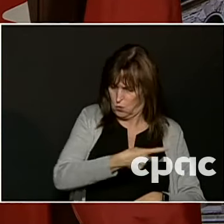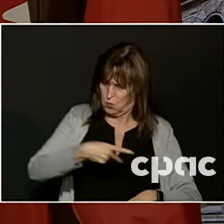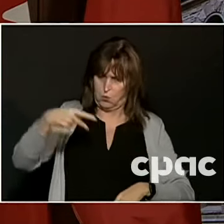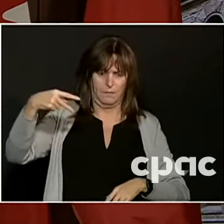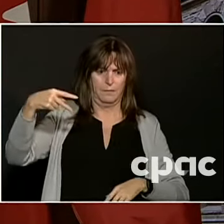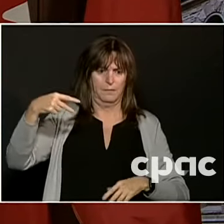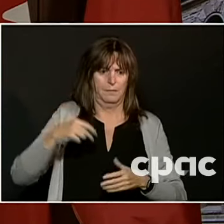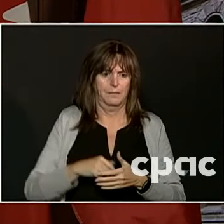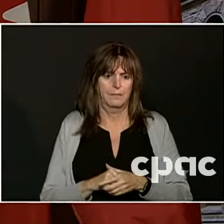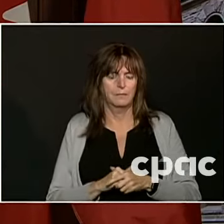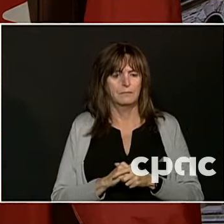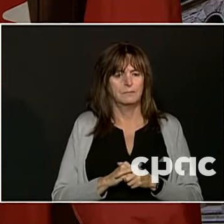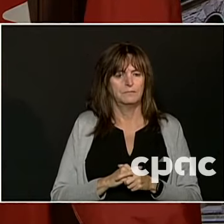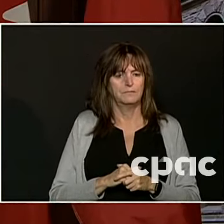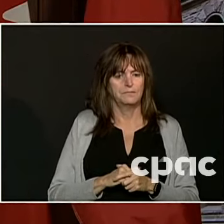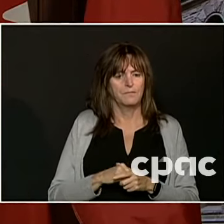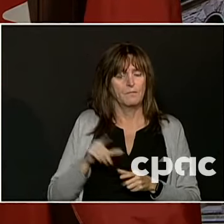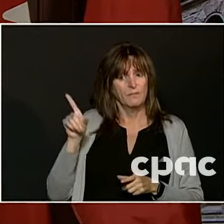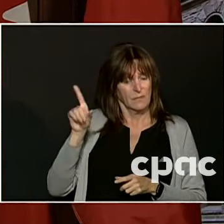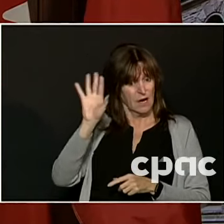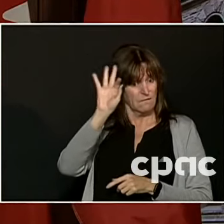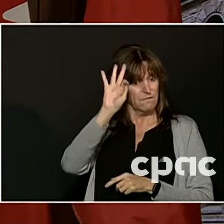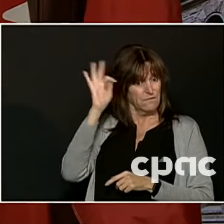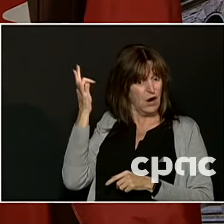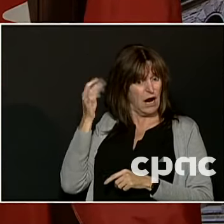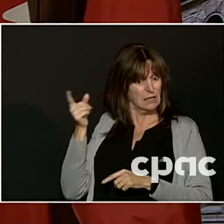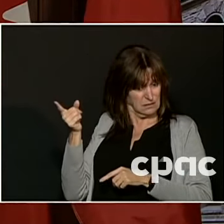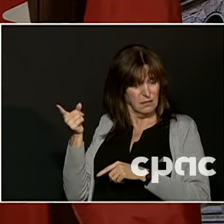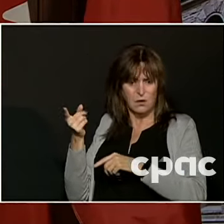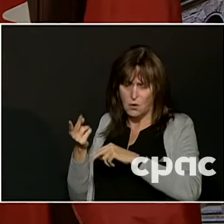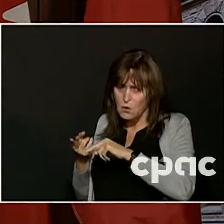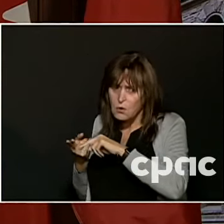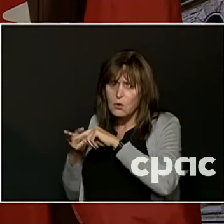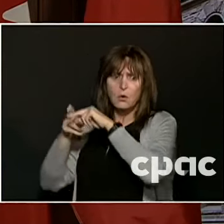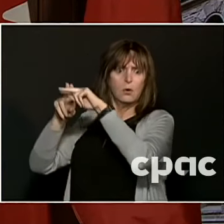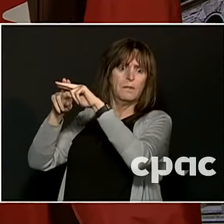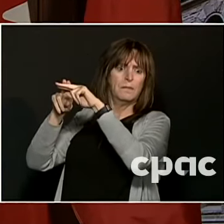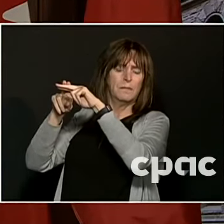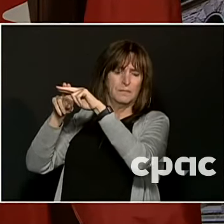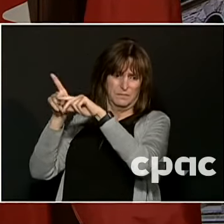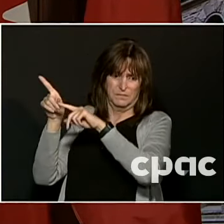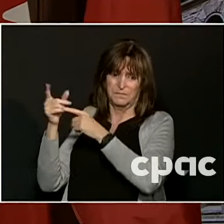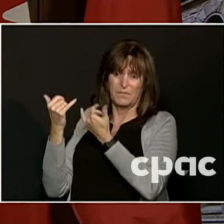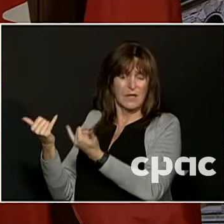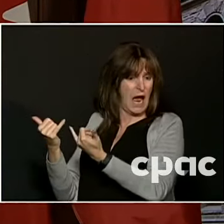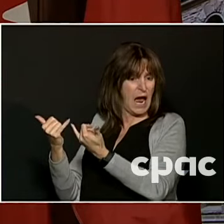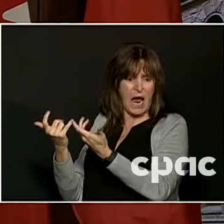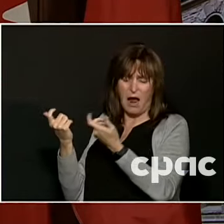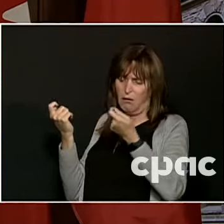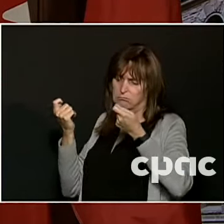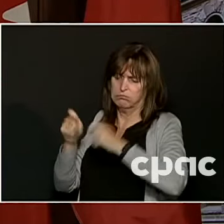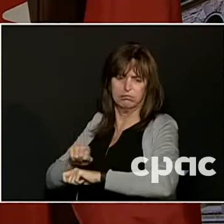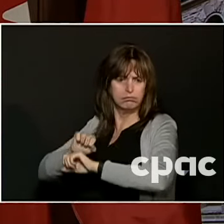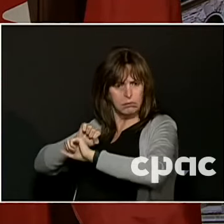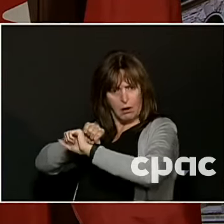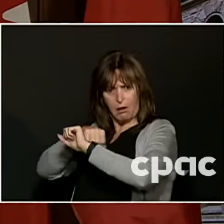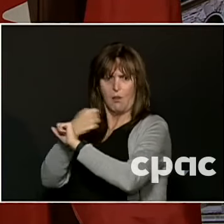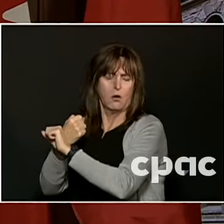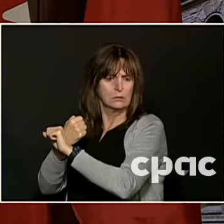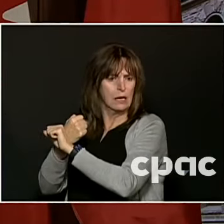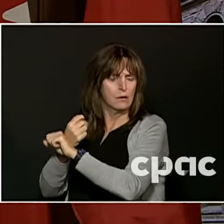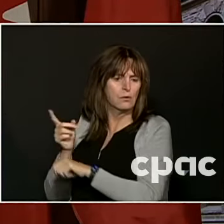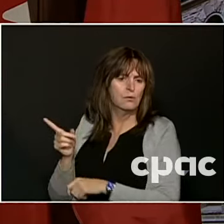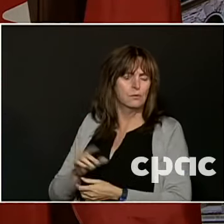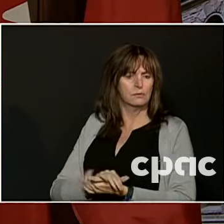French growth before the end of December. France is right now in a lockdown. although this is talking about an earlier stage